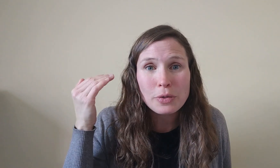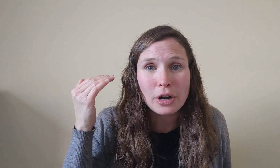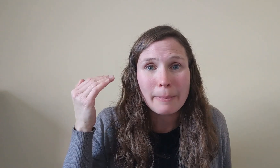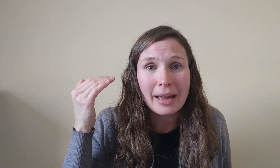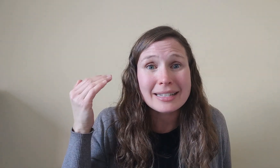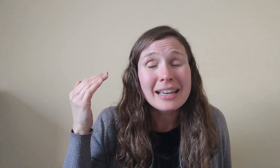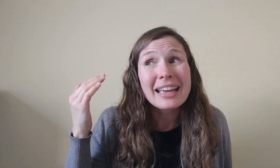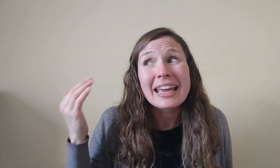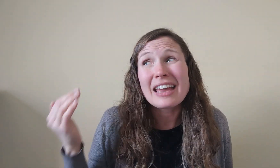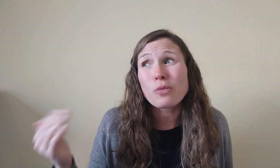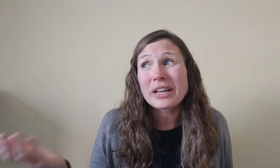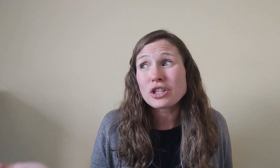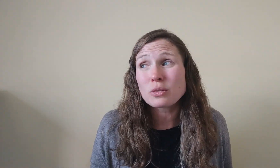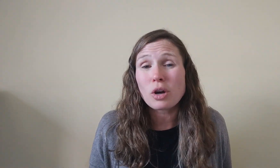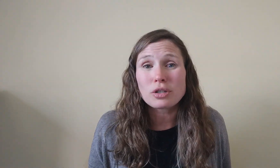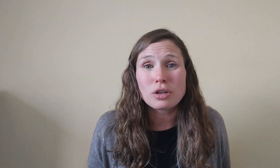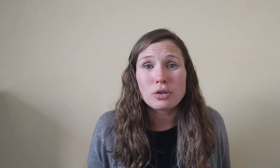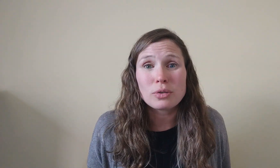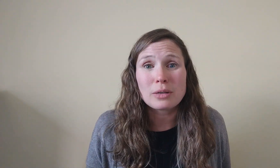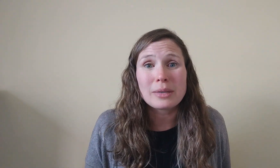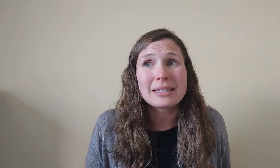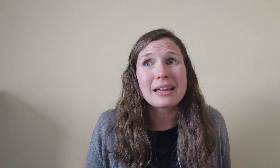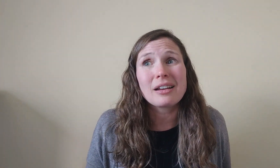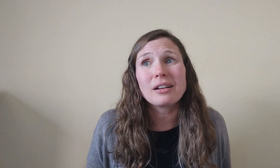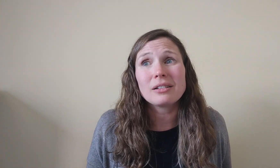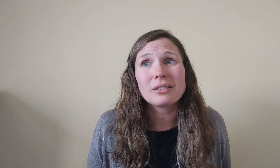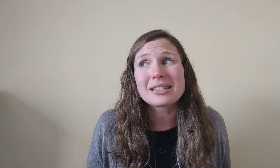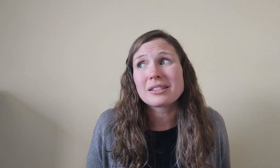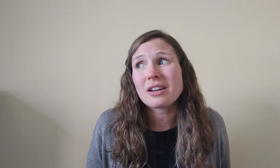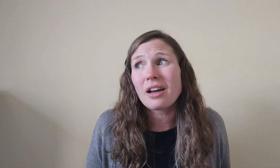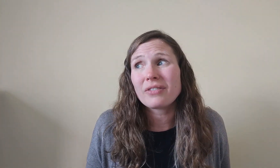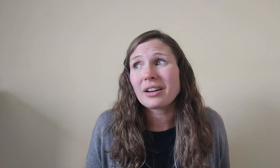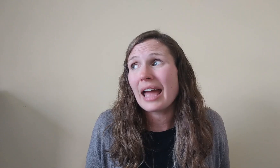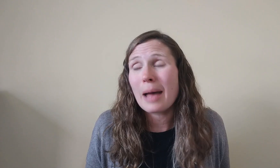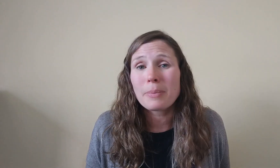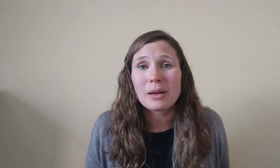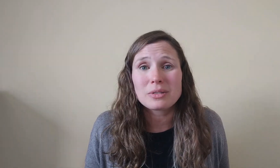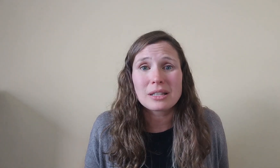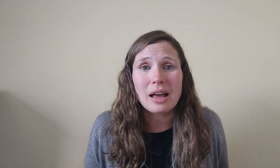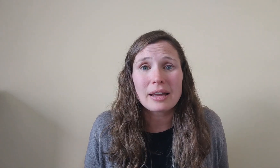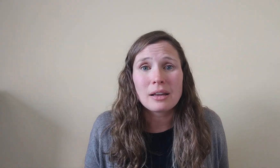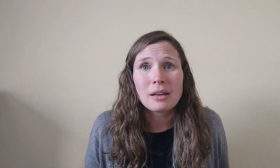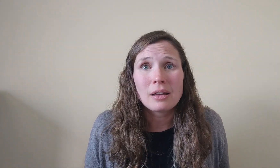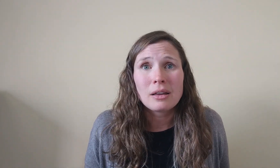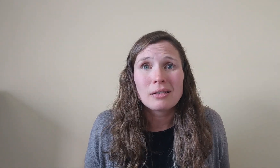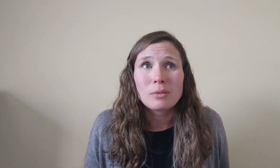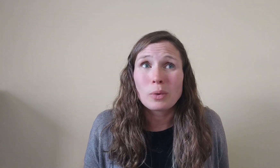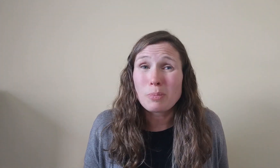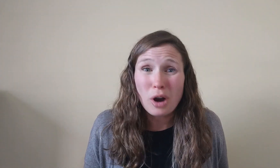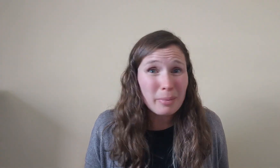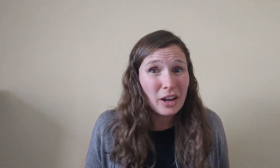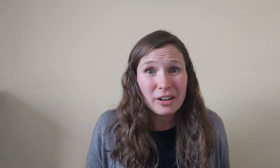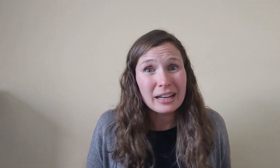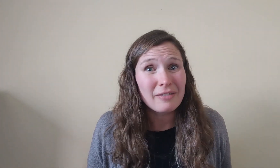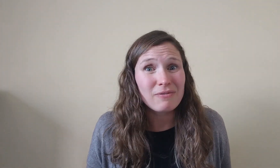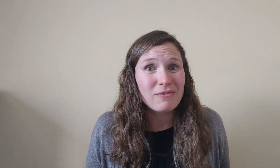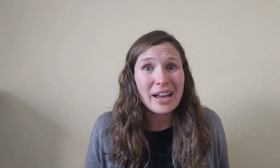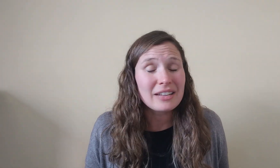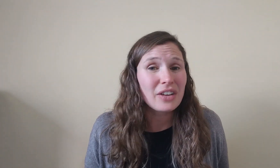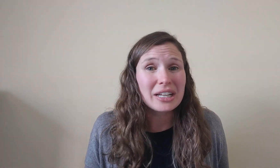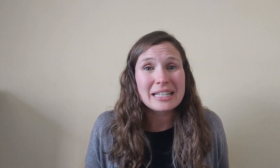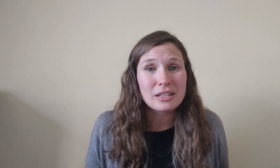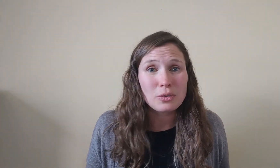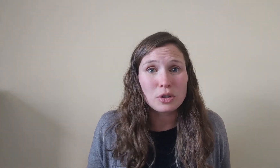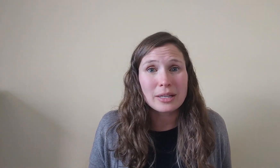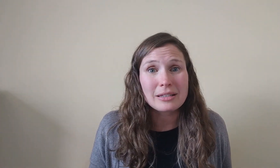put the truth in our mind. If we just watch the news and we say, oh, it's not very happy outside, we probably aren't going to